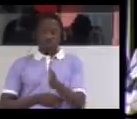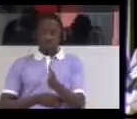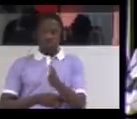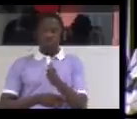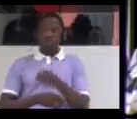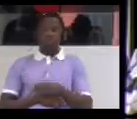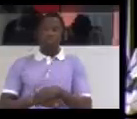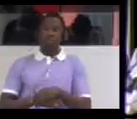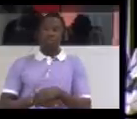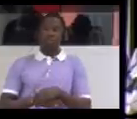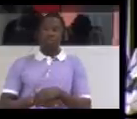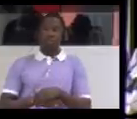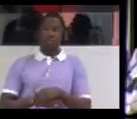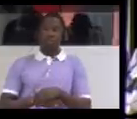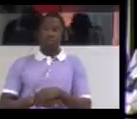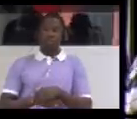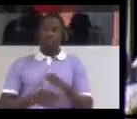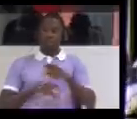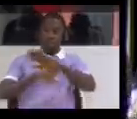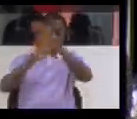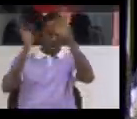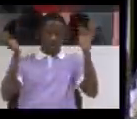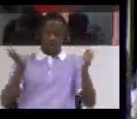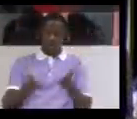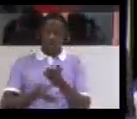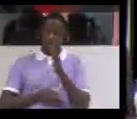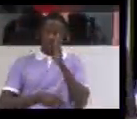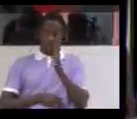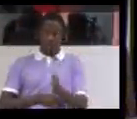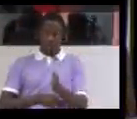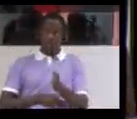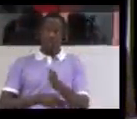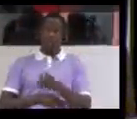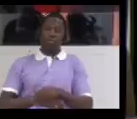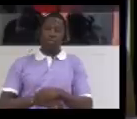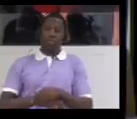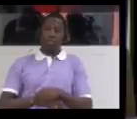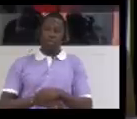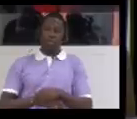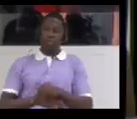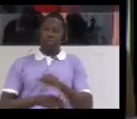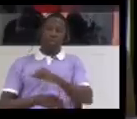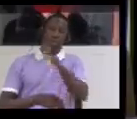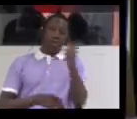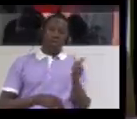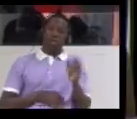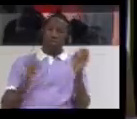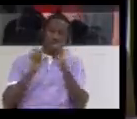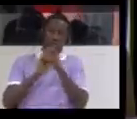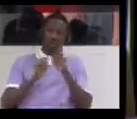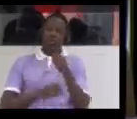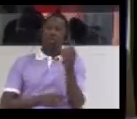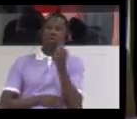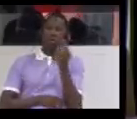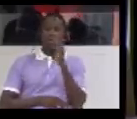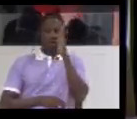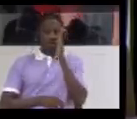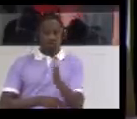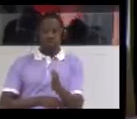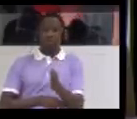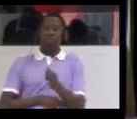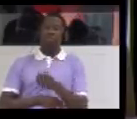I will tell the truth. The whole truth. The whole truth. And nothing but the truth. And